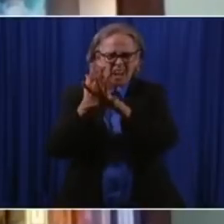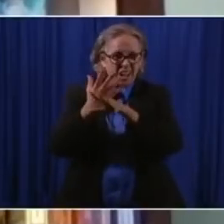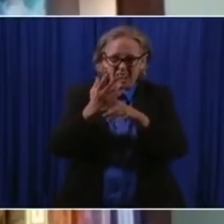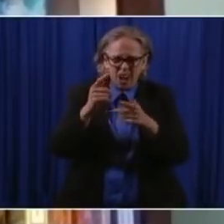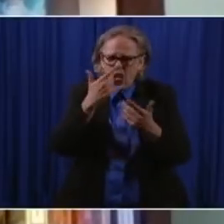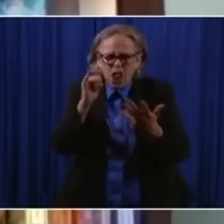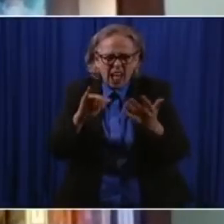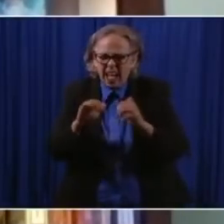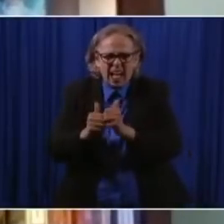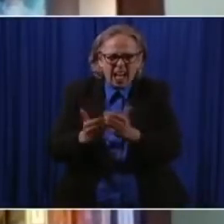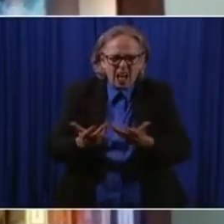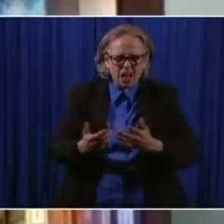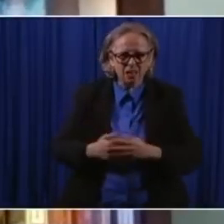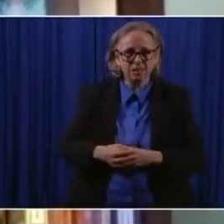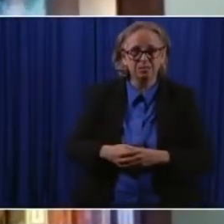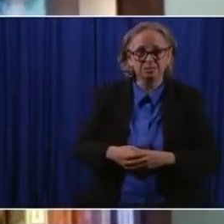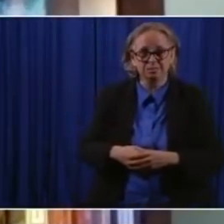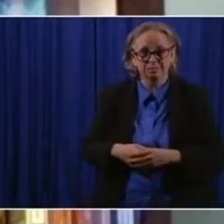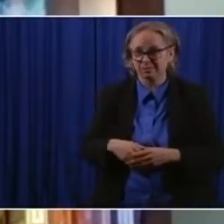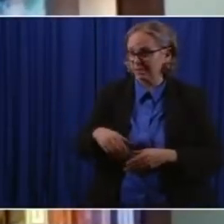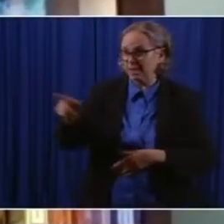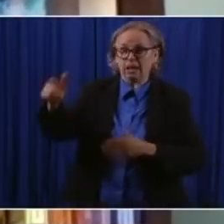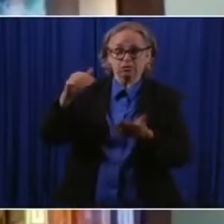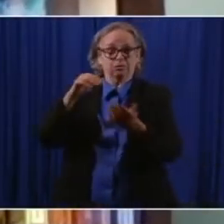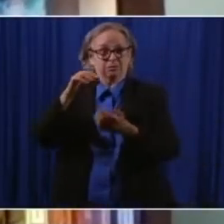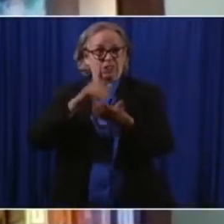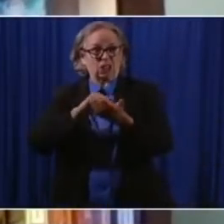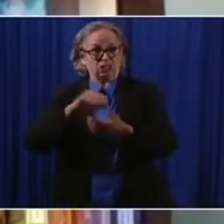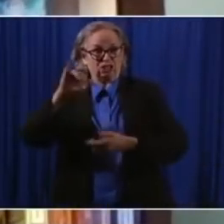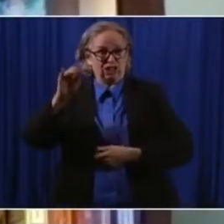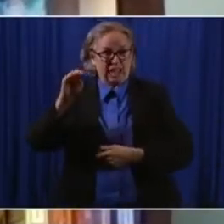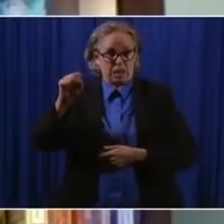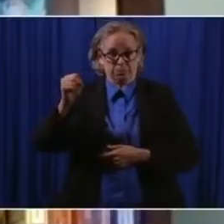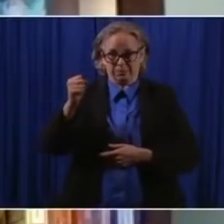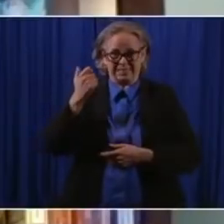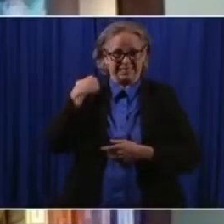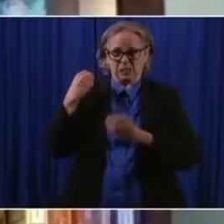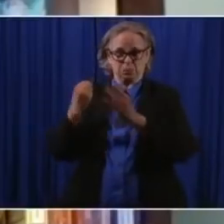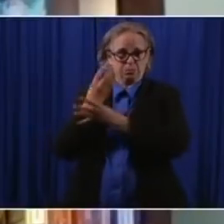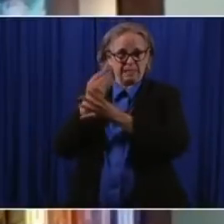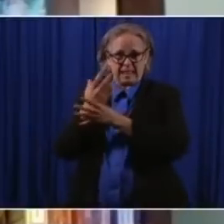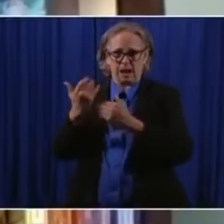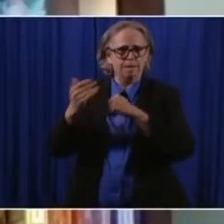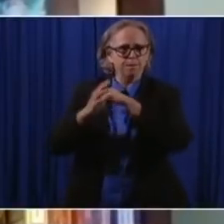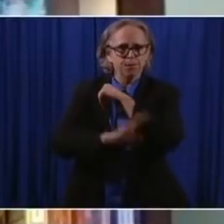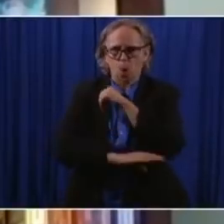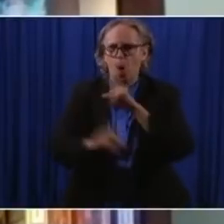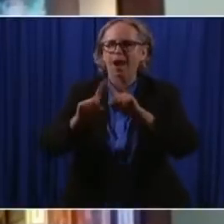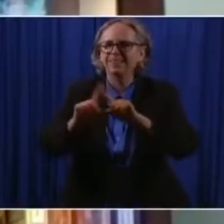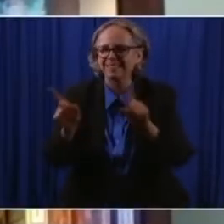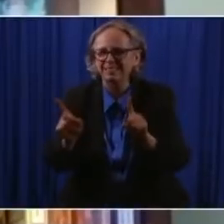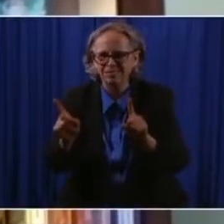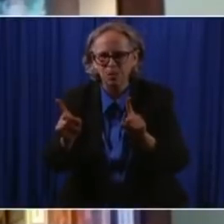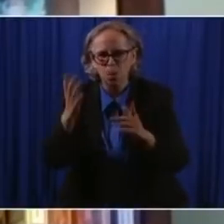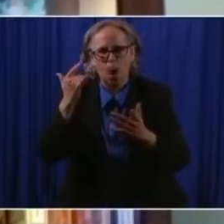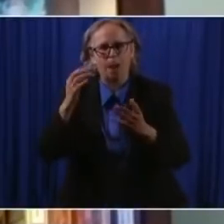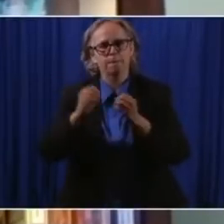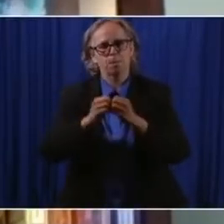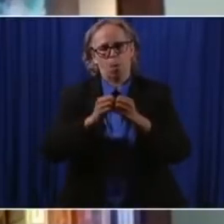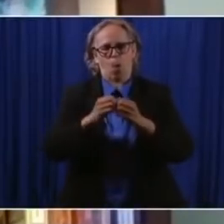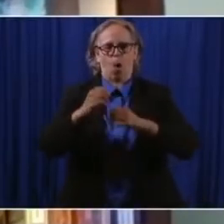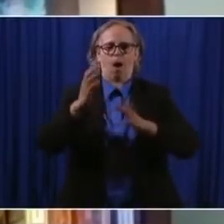went home in the spring and we learned from it, and he's creating a virtual learning experience that has a little bit more structure. One of the things